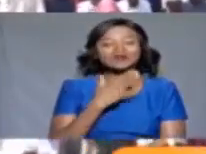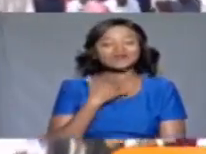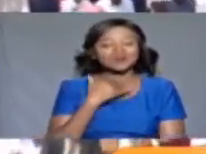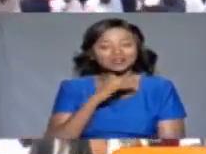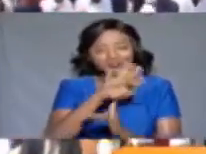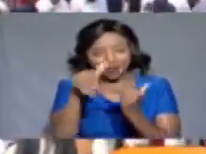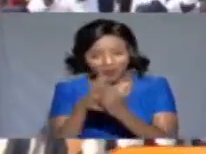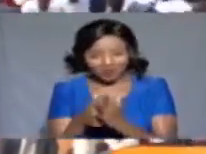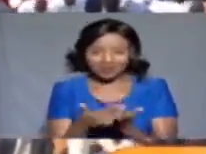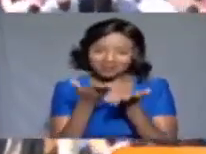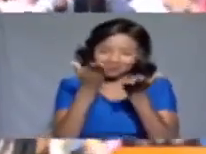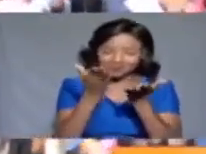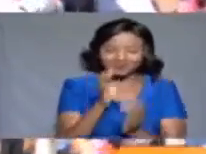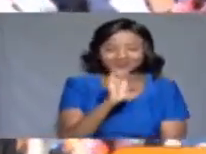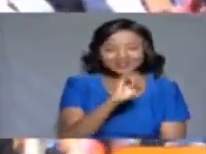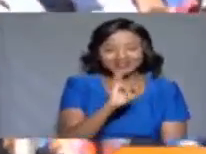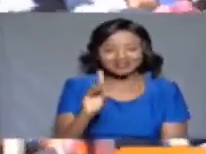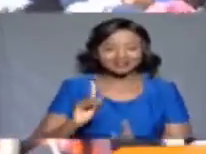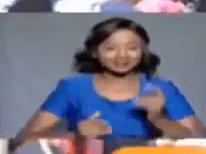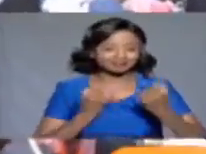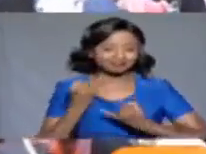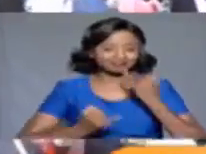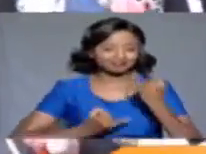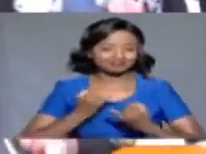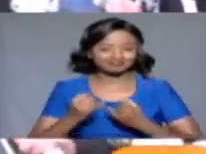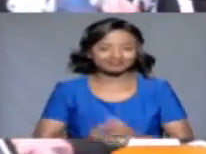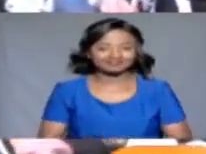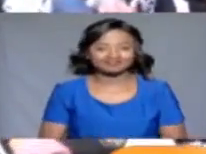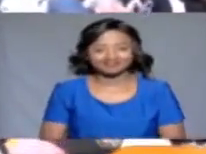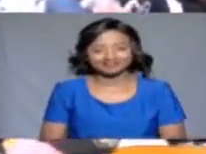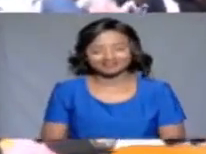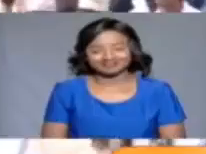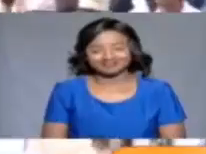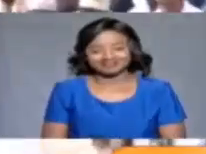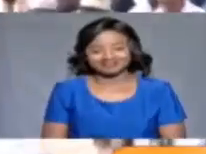wish you Eid Mubarak. Hassan Mugambi, Citizen TV.